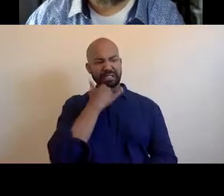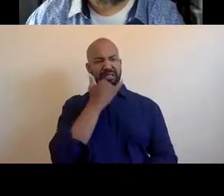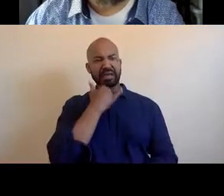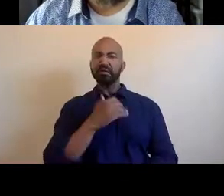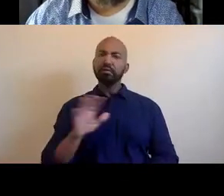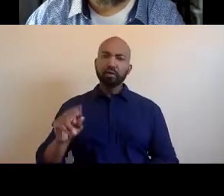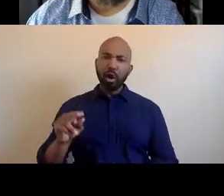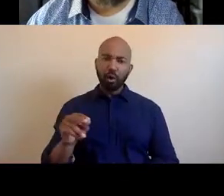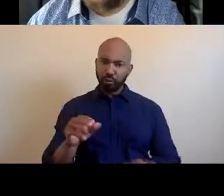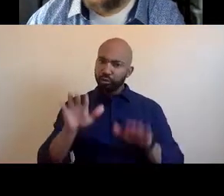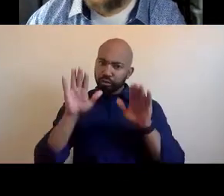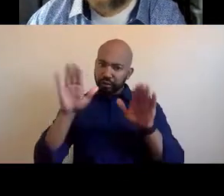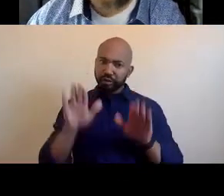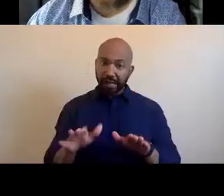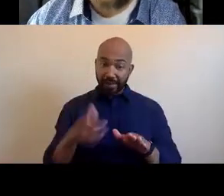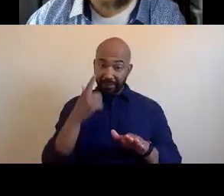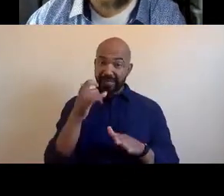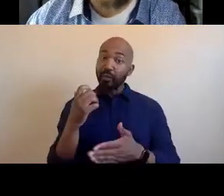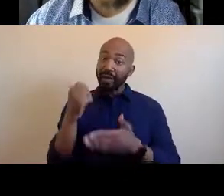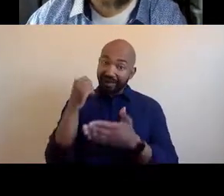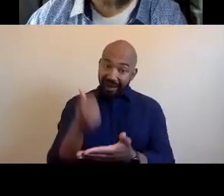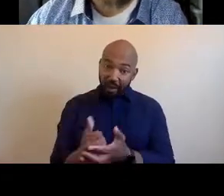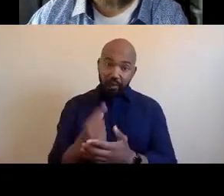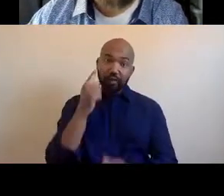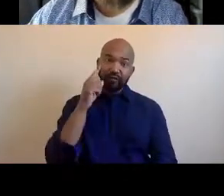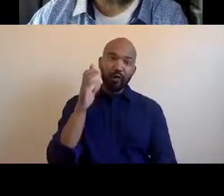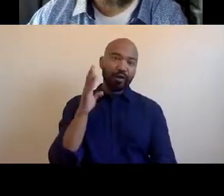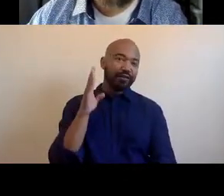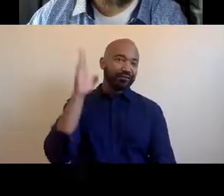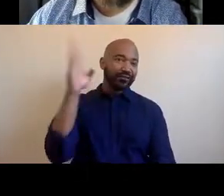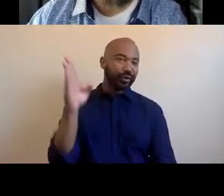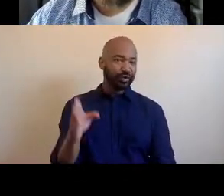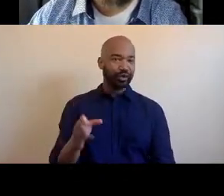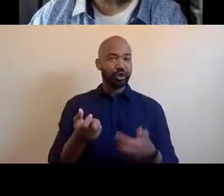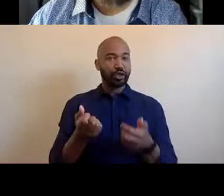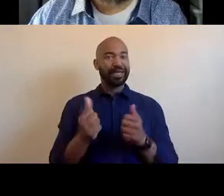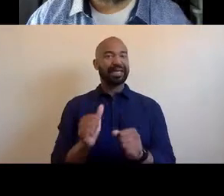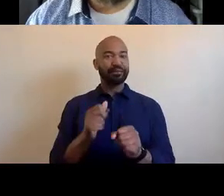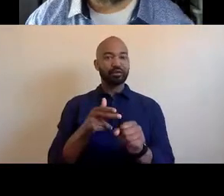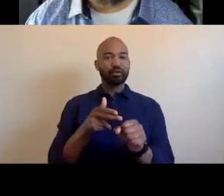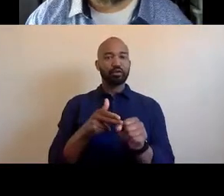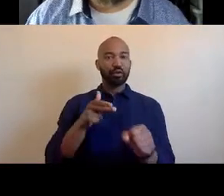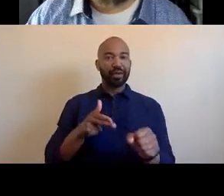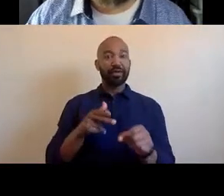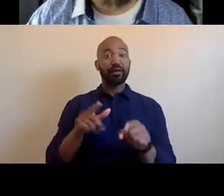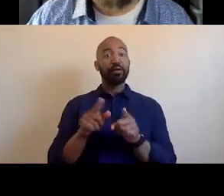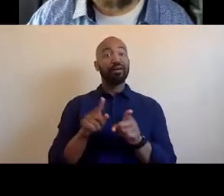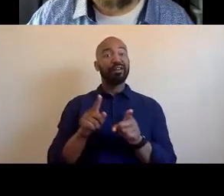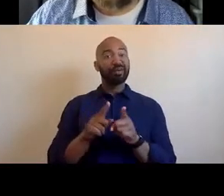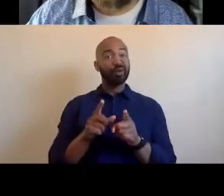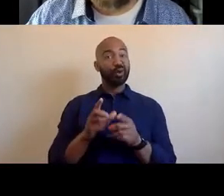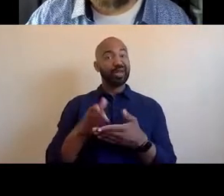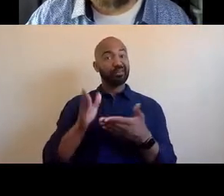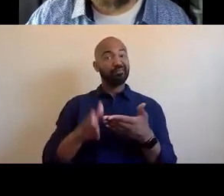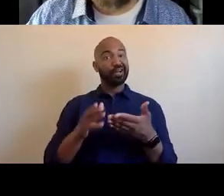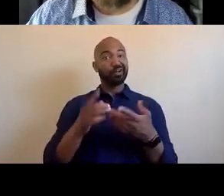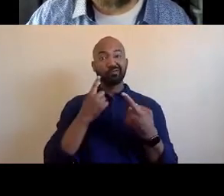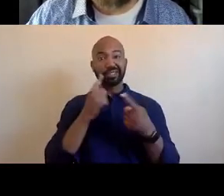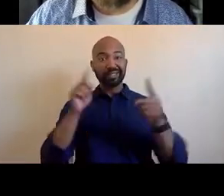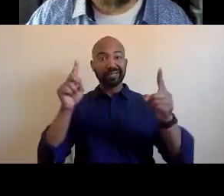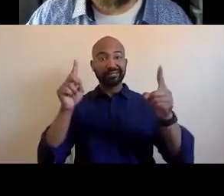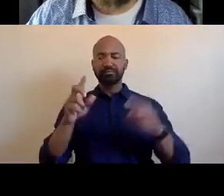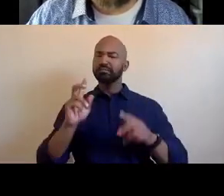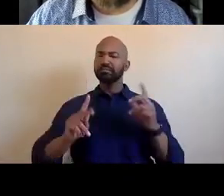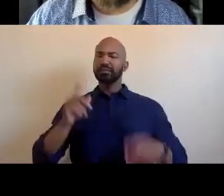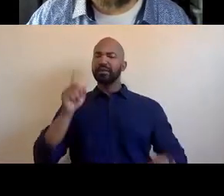That actually will contribute to future attempts at quitting and the success, the ultimate success. So I want people to really think about that as